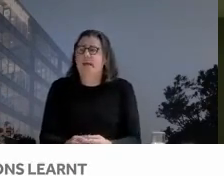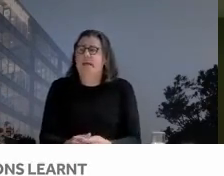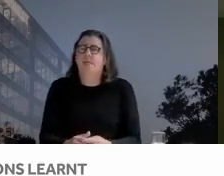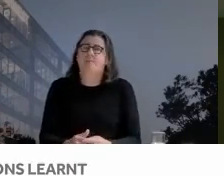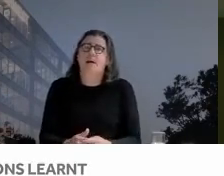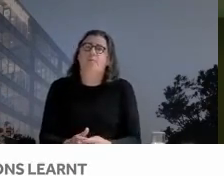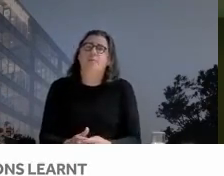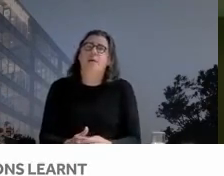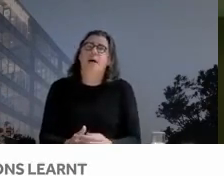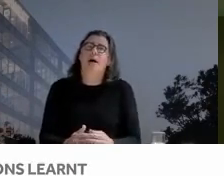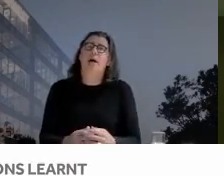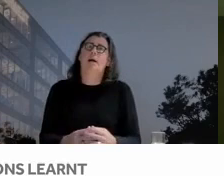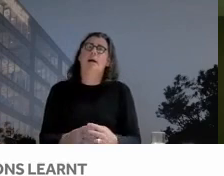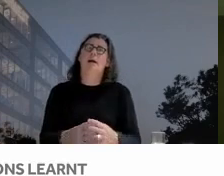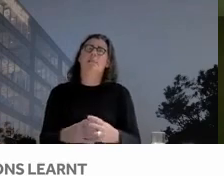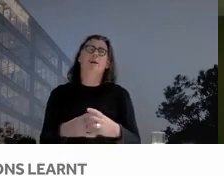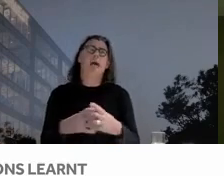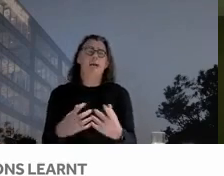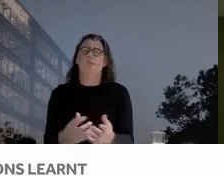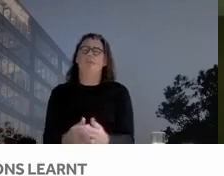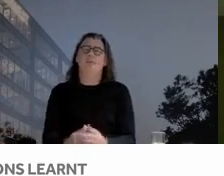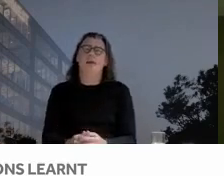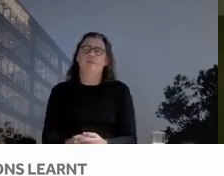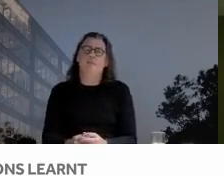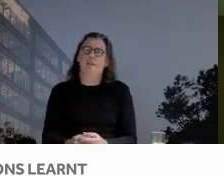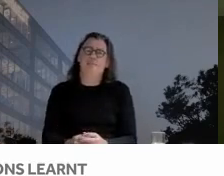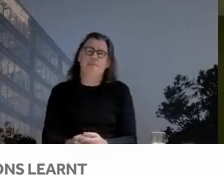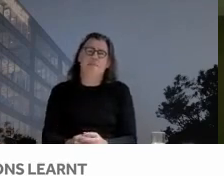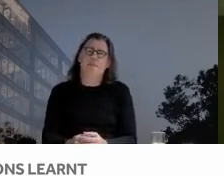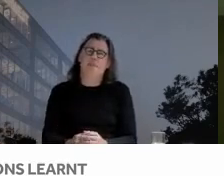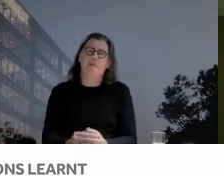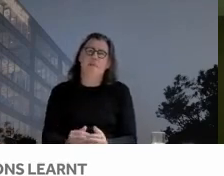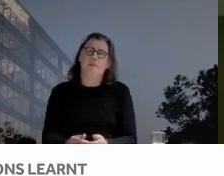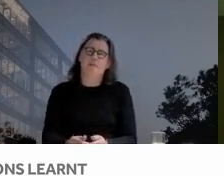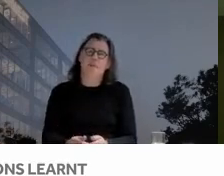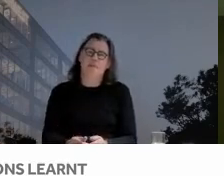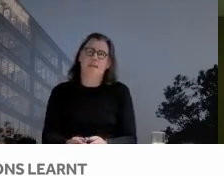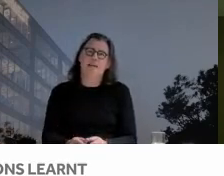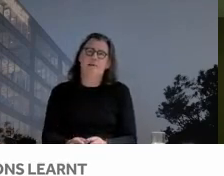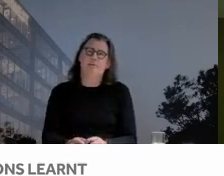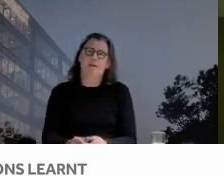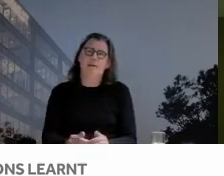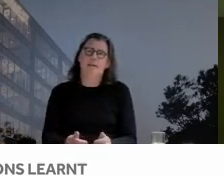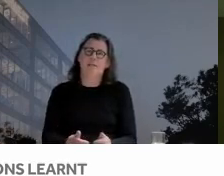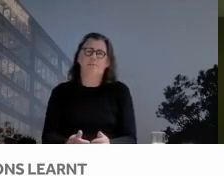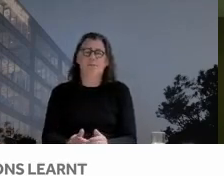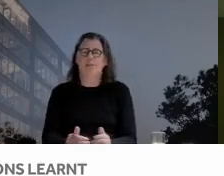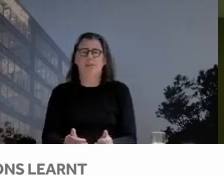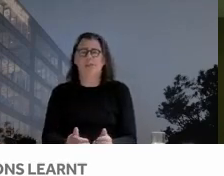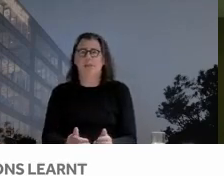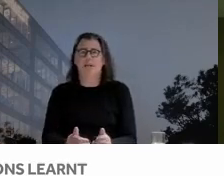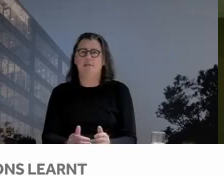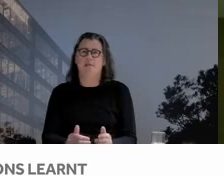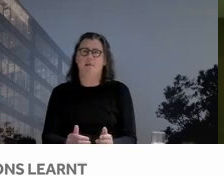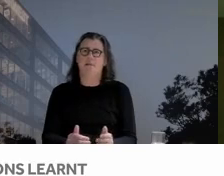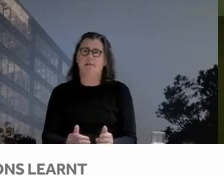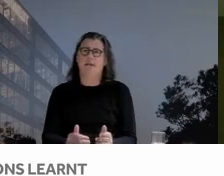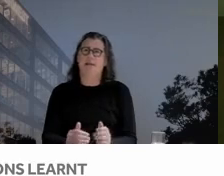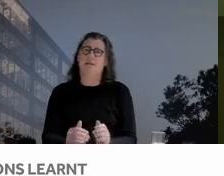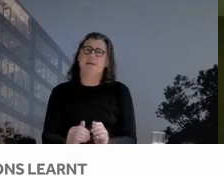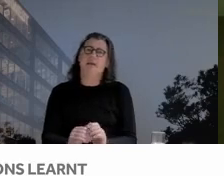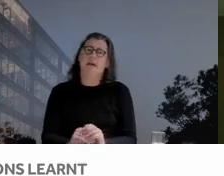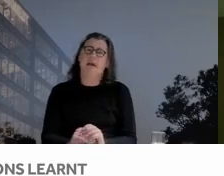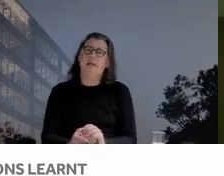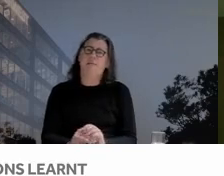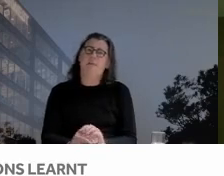Some of the takeouts from that one are accurate measurement. The quantities that you take off are key. Shit in, shit out is the old way of